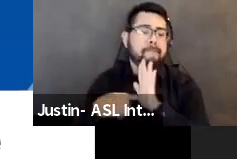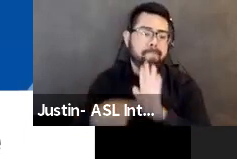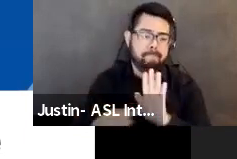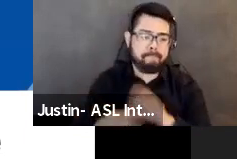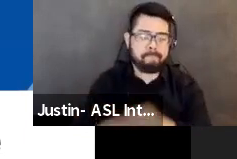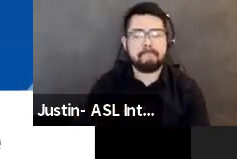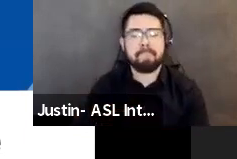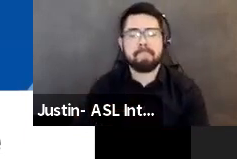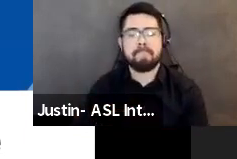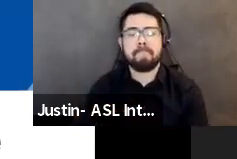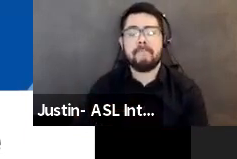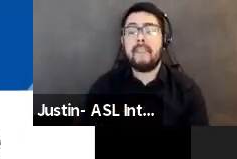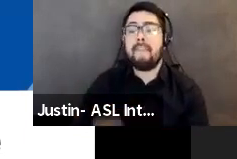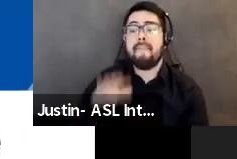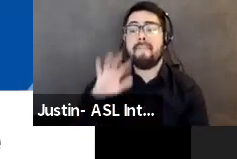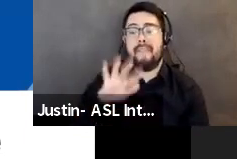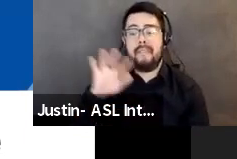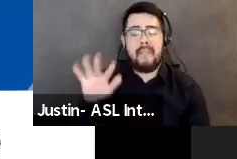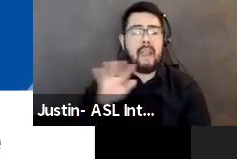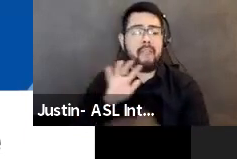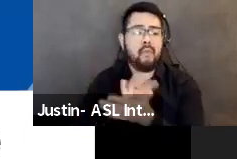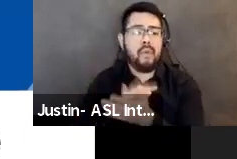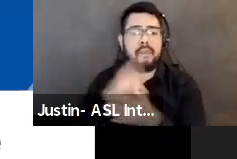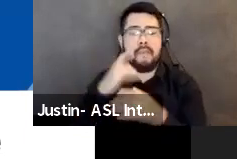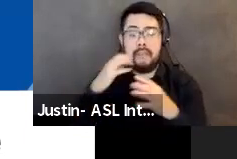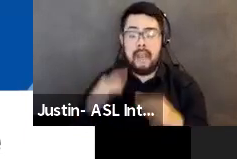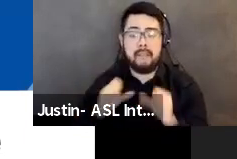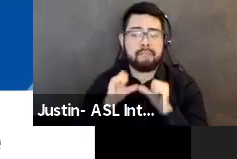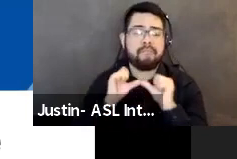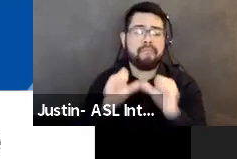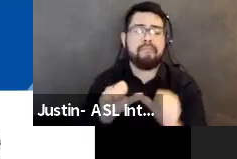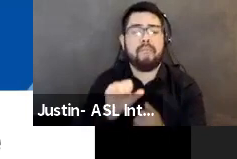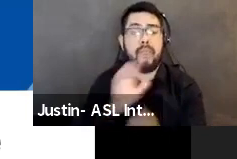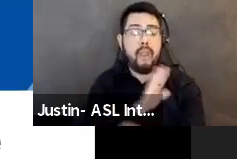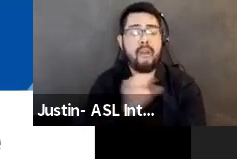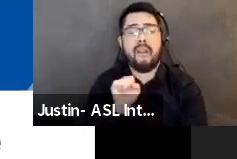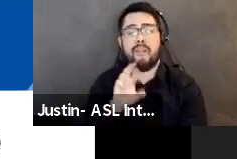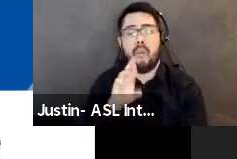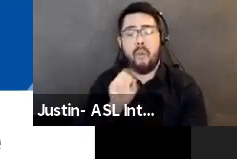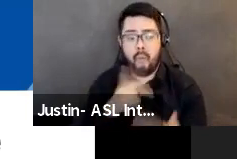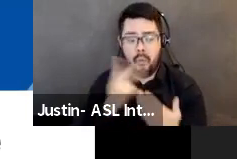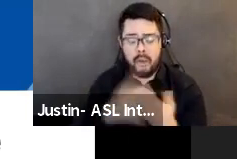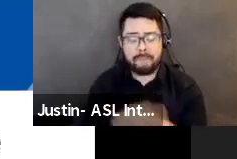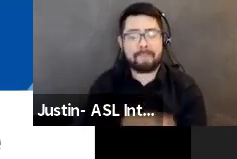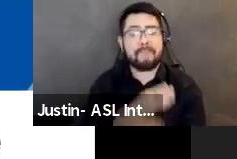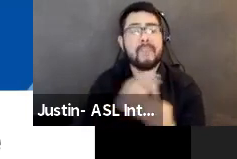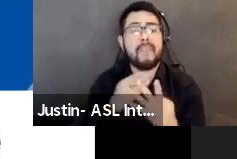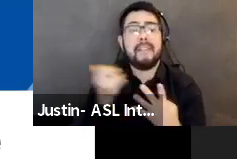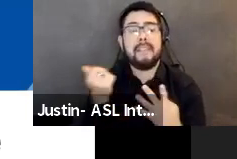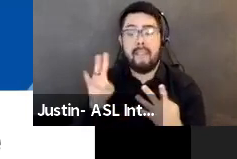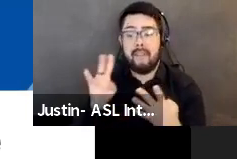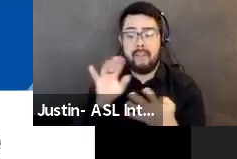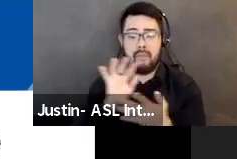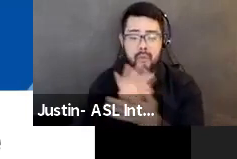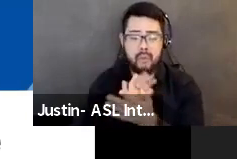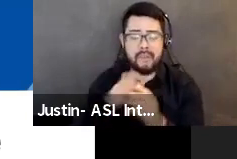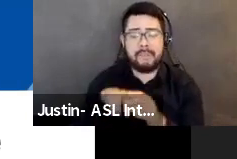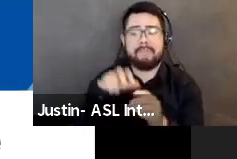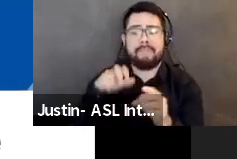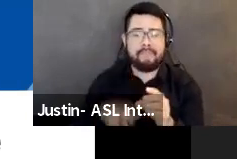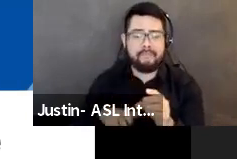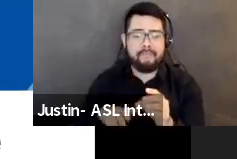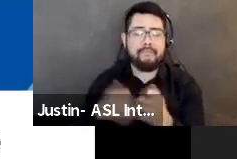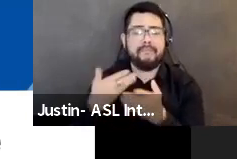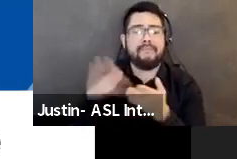seen 55 schools have opted to maintain the sro program and 17 schools have opted to remove their